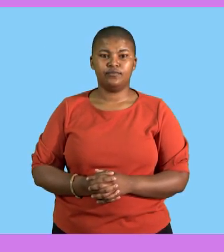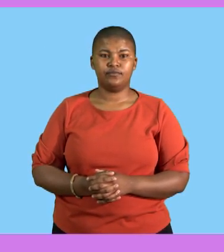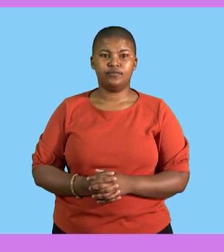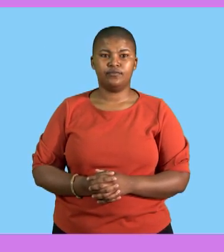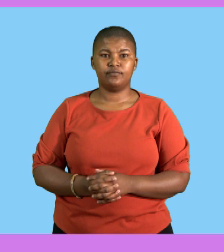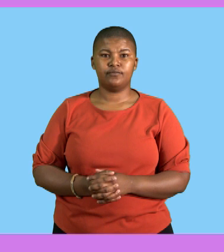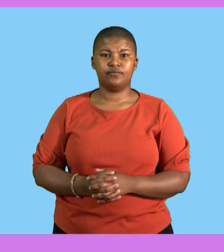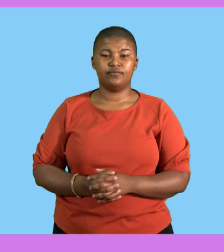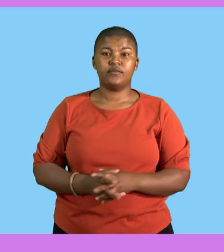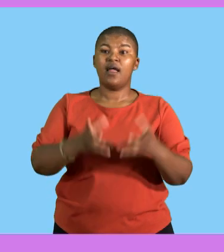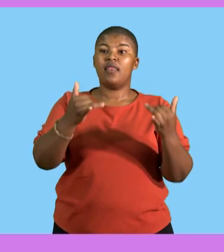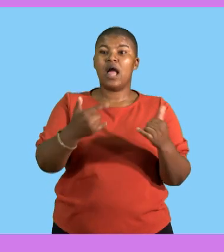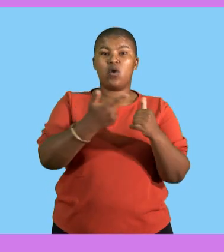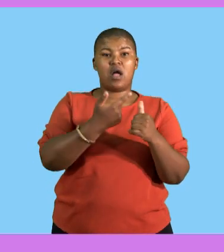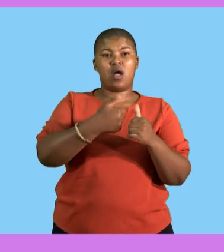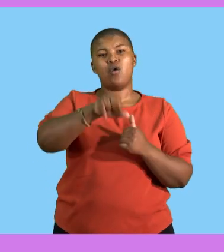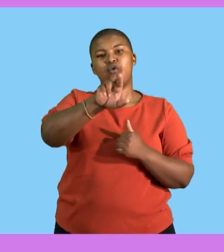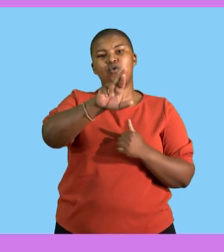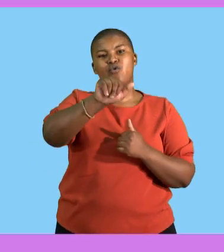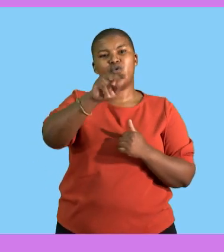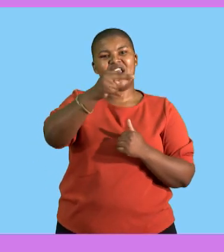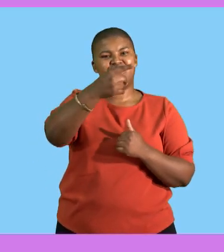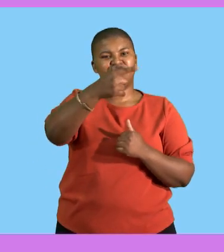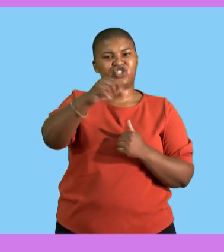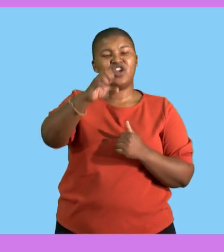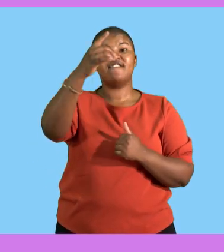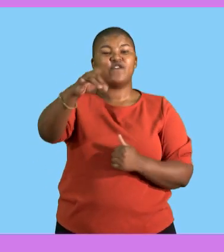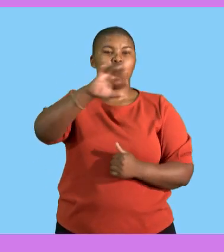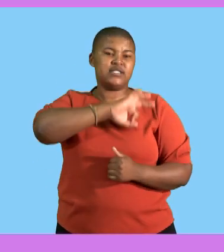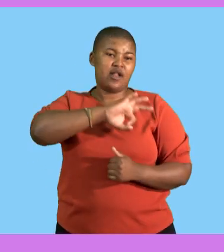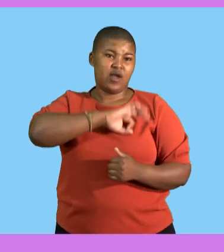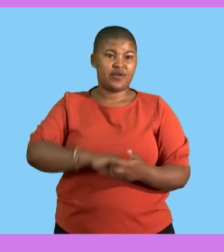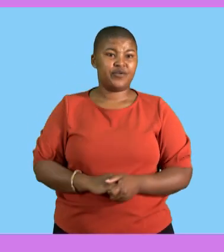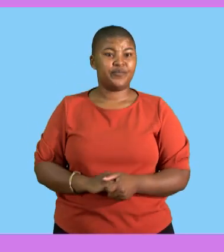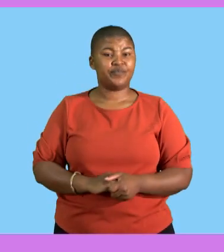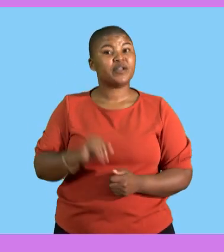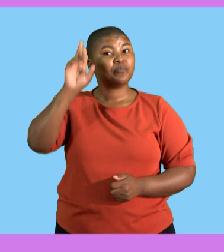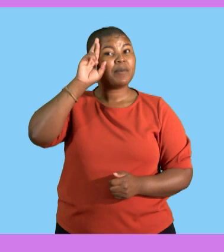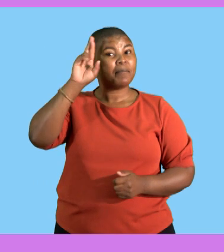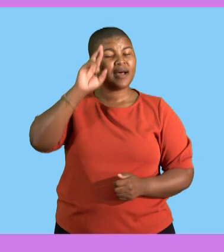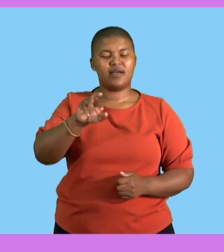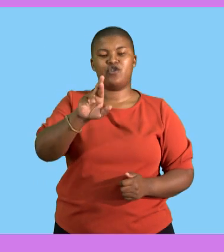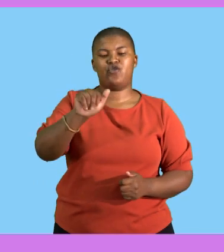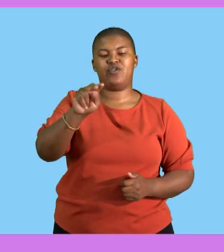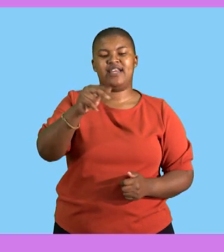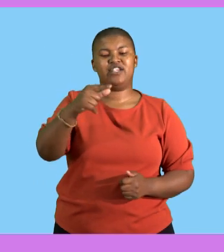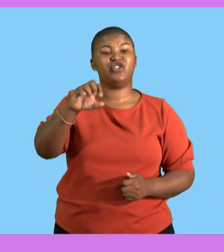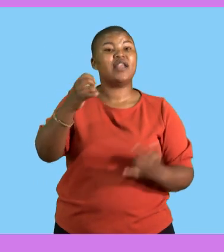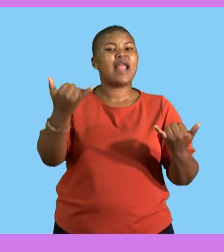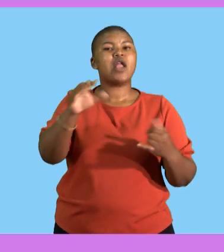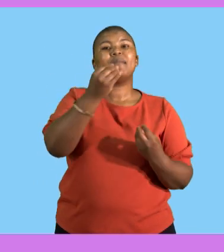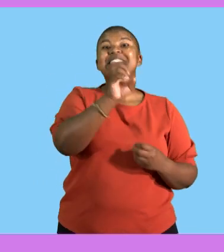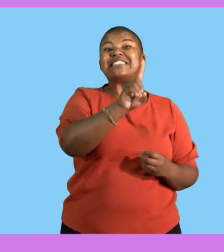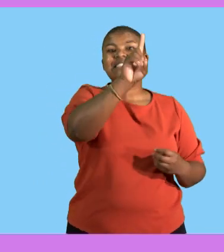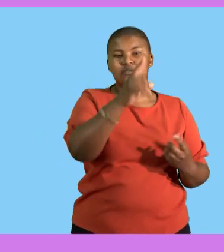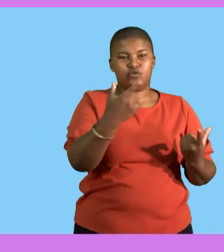Calculate the range of the income. So remember the range, we are at number D now. So range is equals